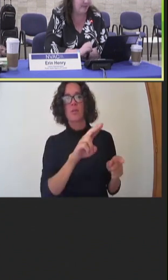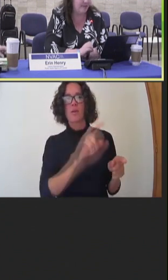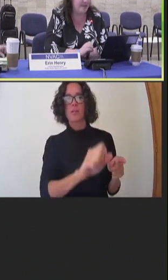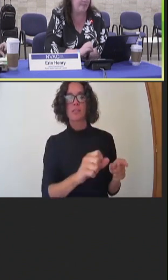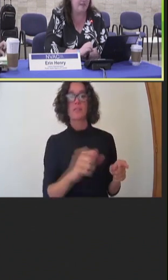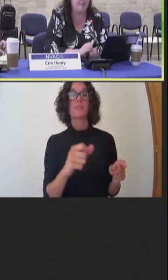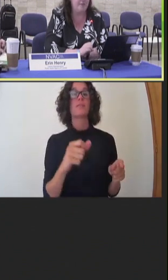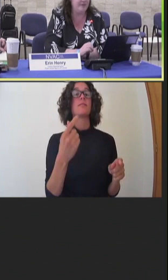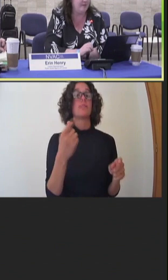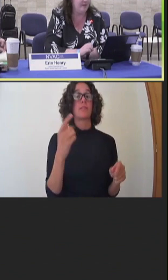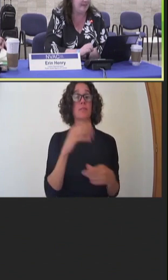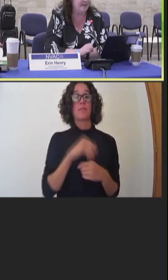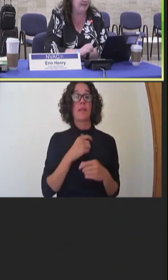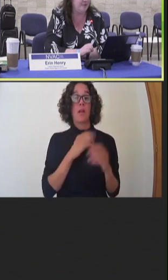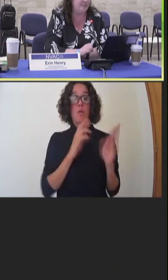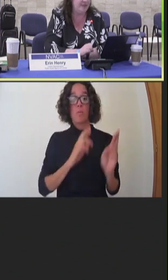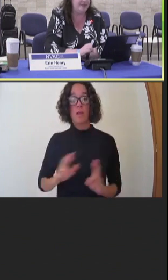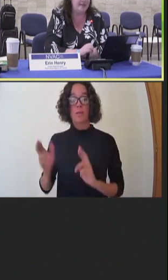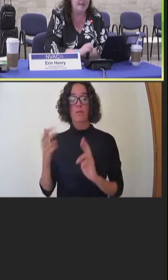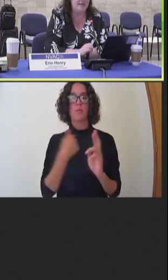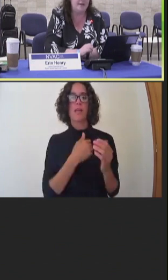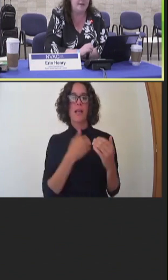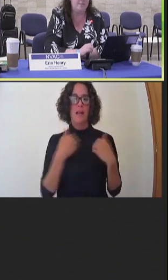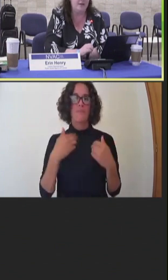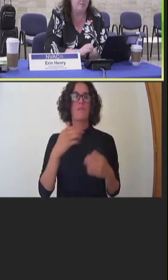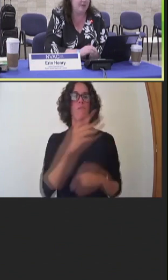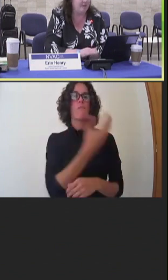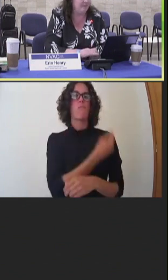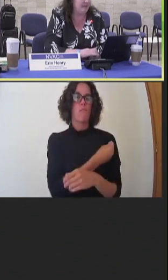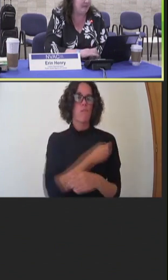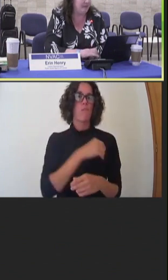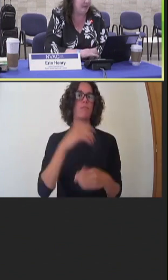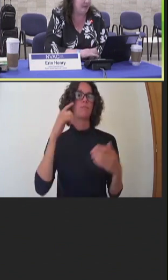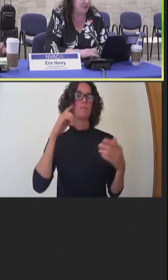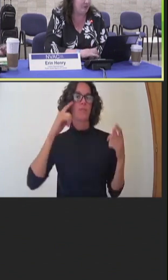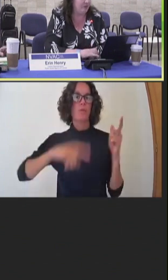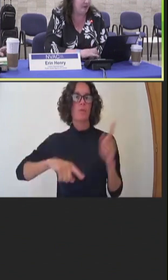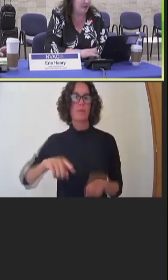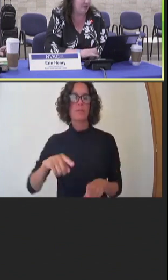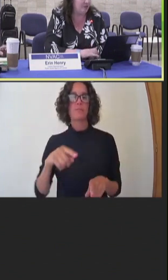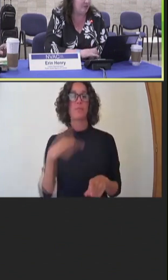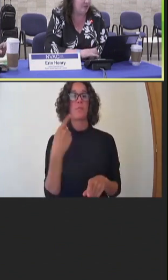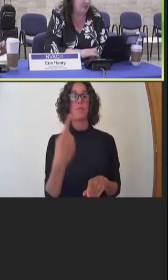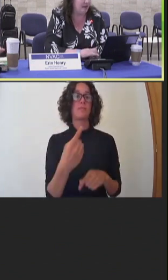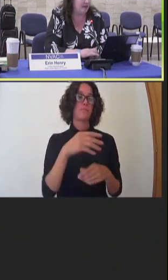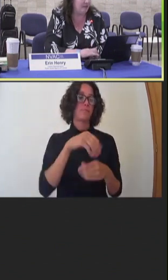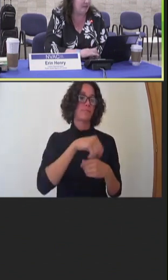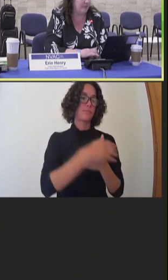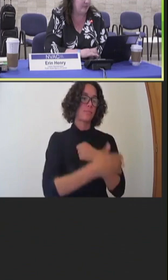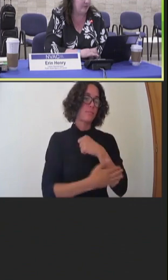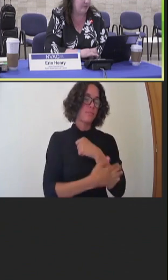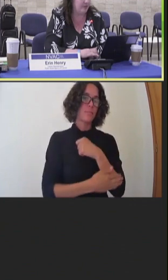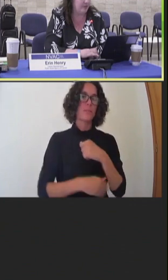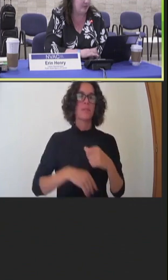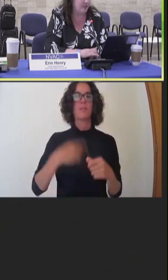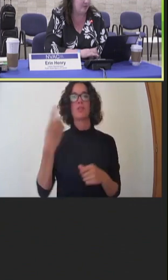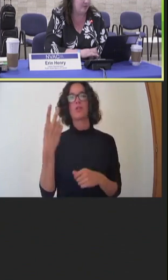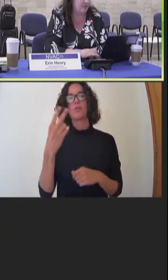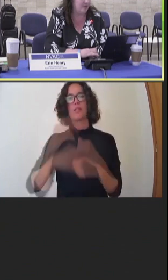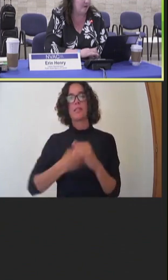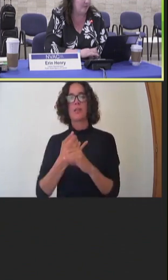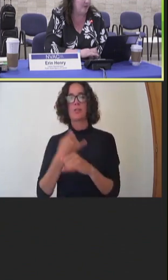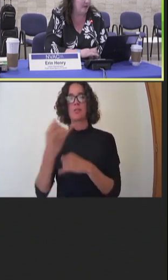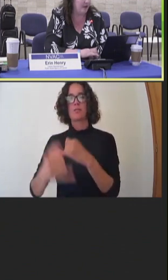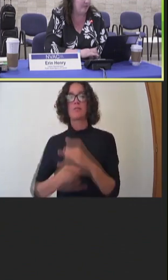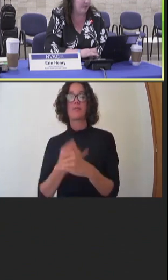have pandemic influenza vaccine agreements. We have one domestic and two international in the case that we ever do need to